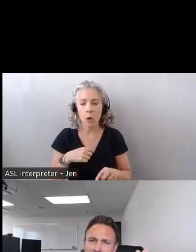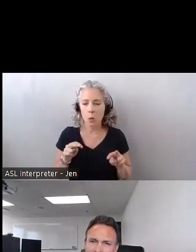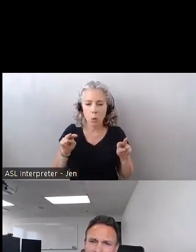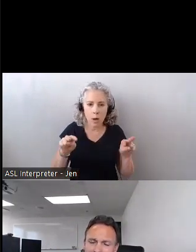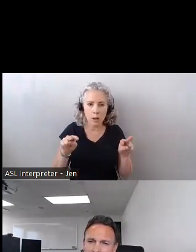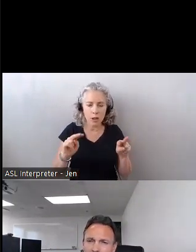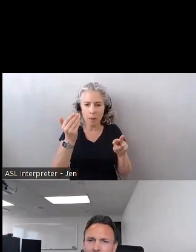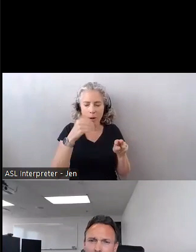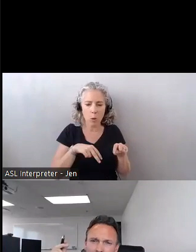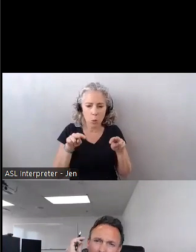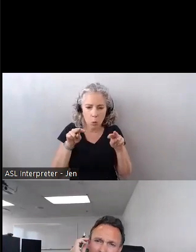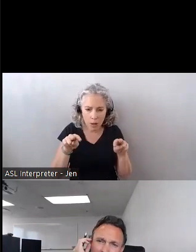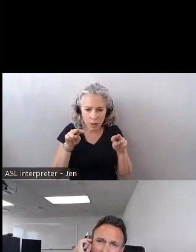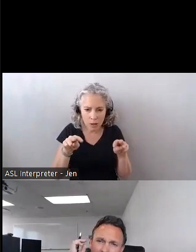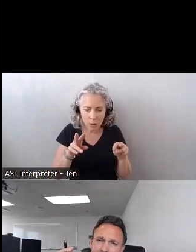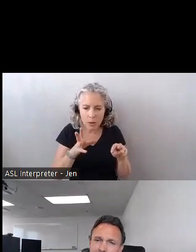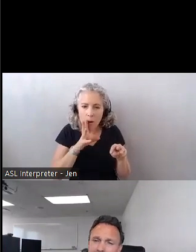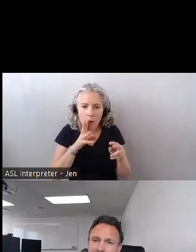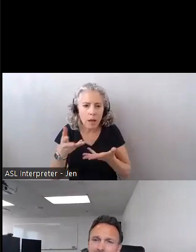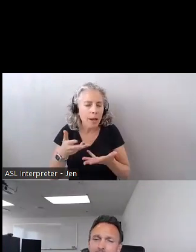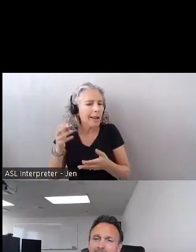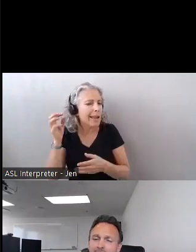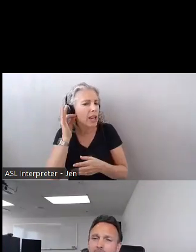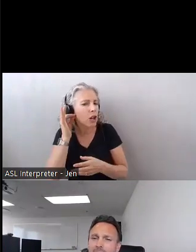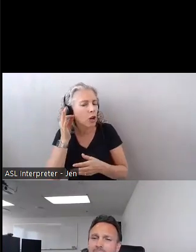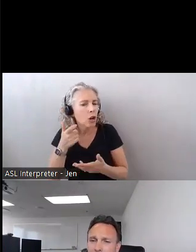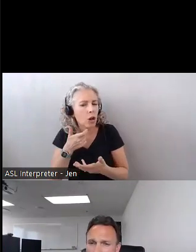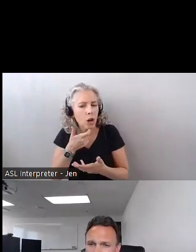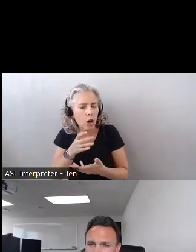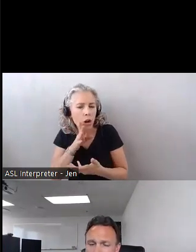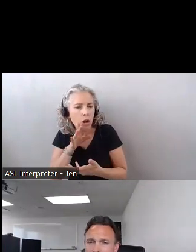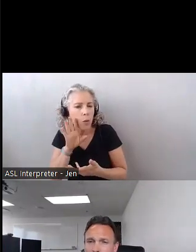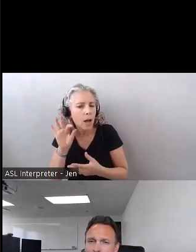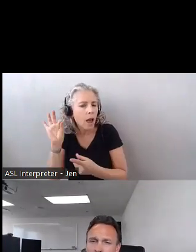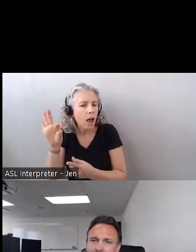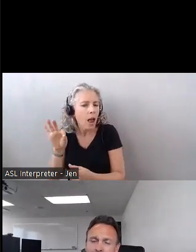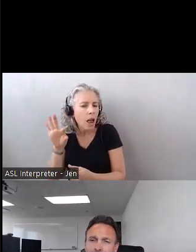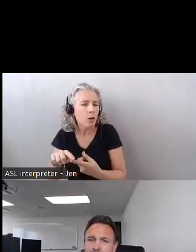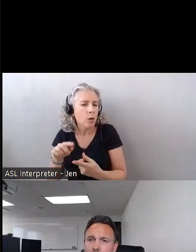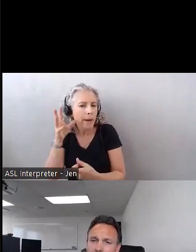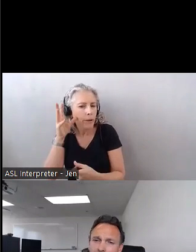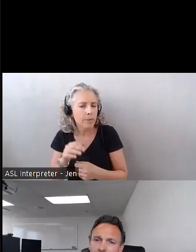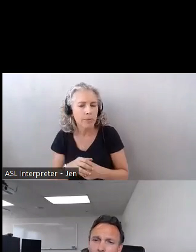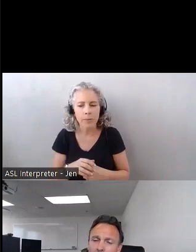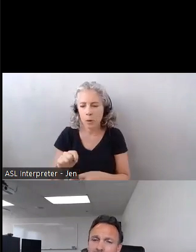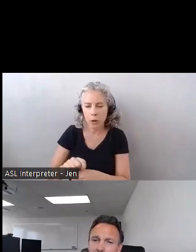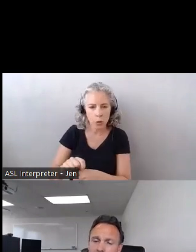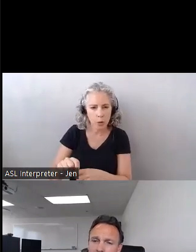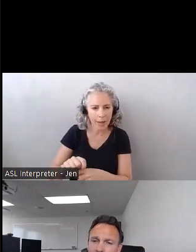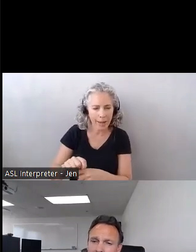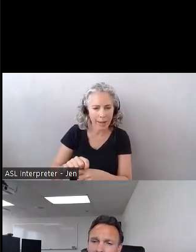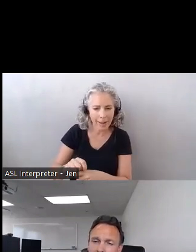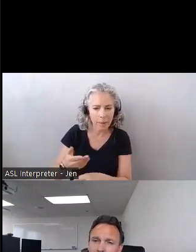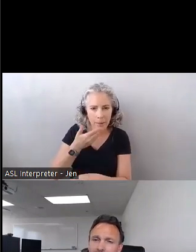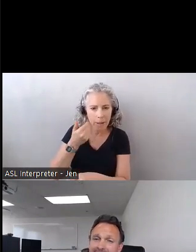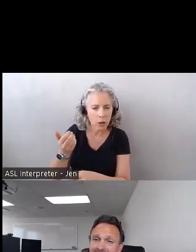the mirror, and we're talking to them in an earpiece, and we can help give prompts. So what we can do is we can train on ways to better